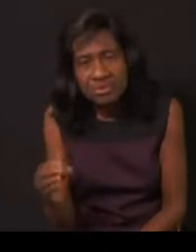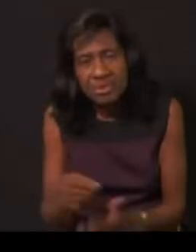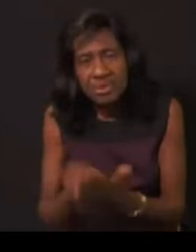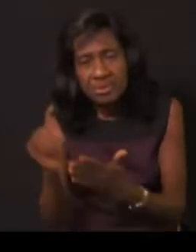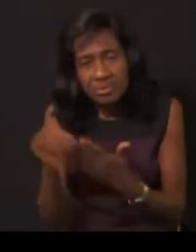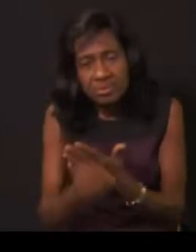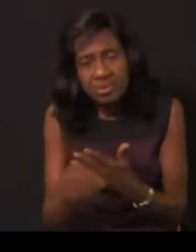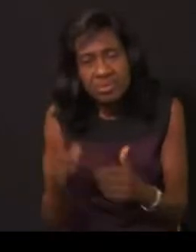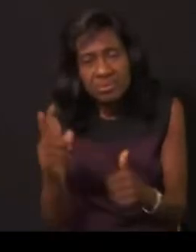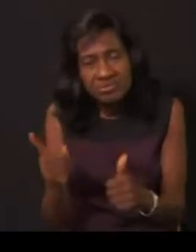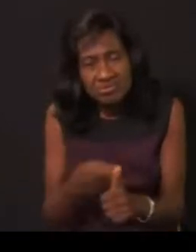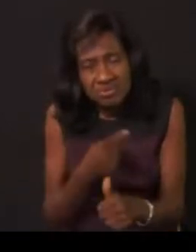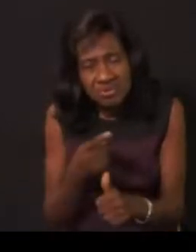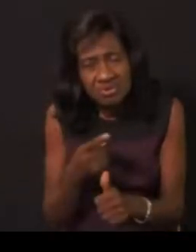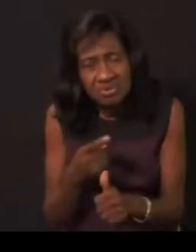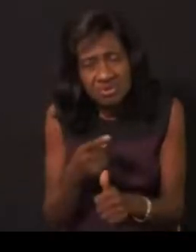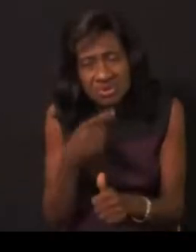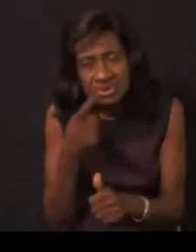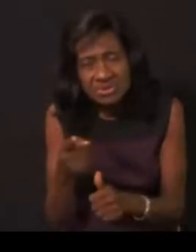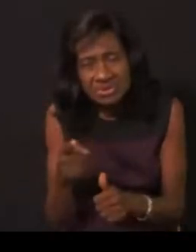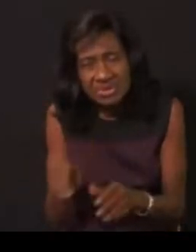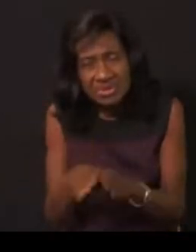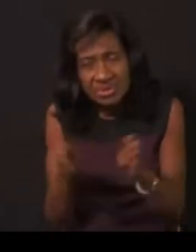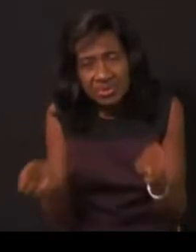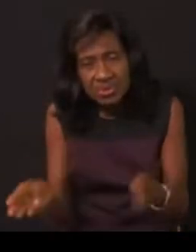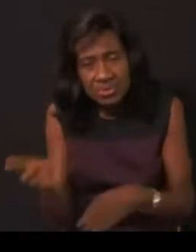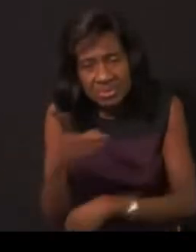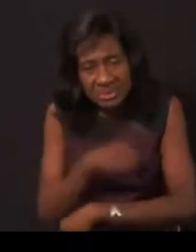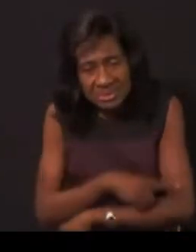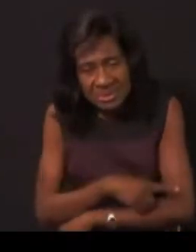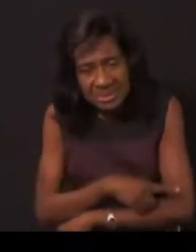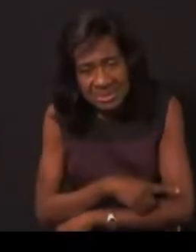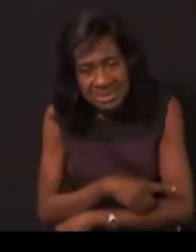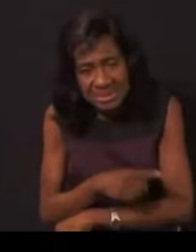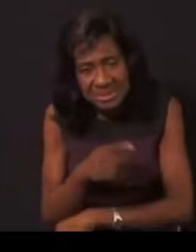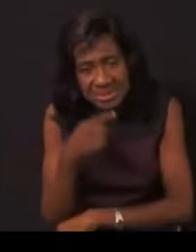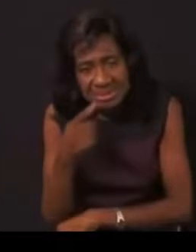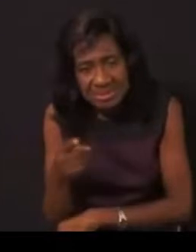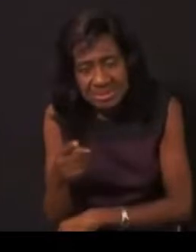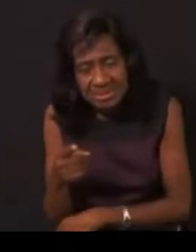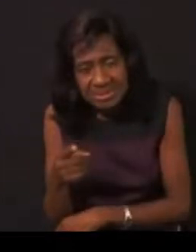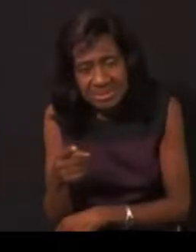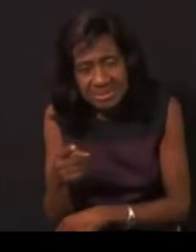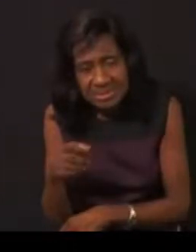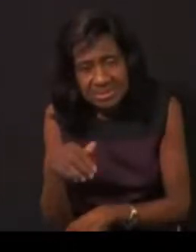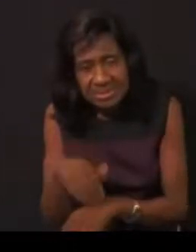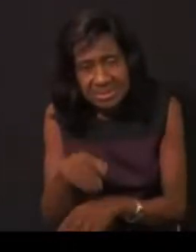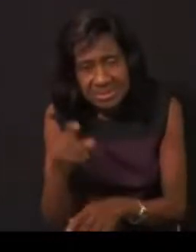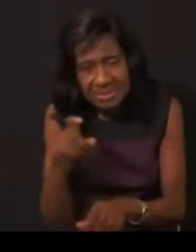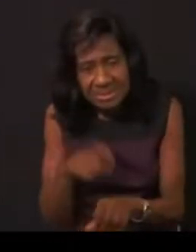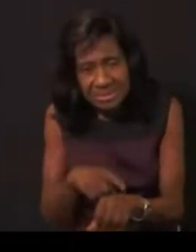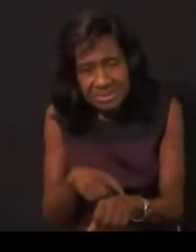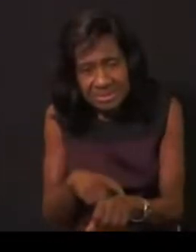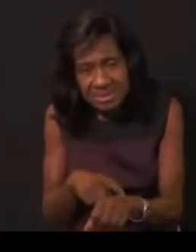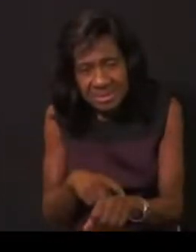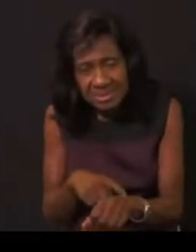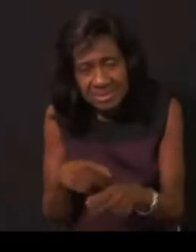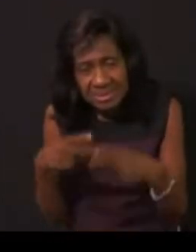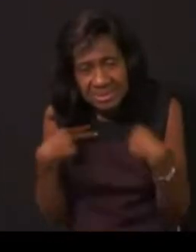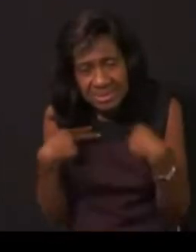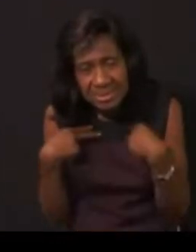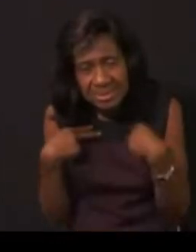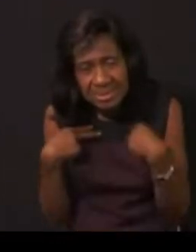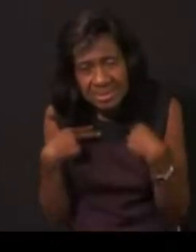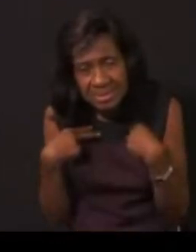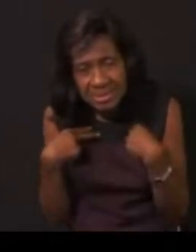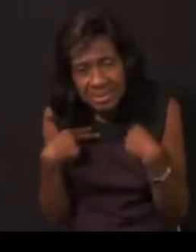day. And along that line, we had promised that we would have had the big draw on right around this time